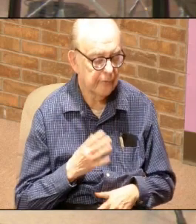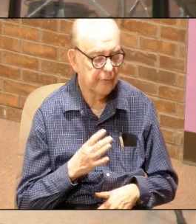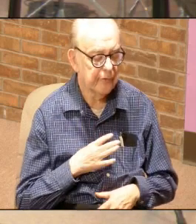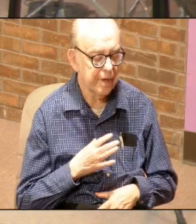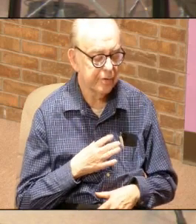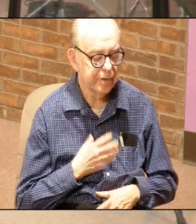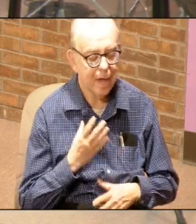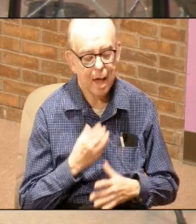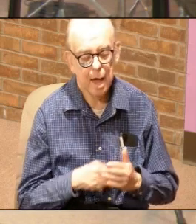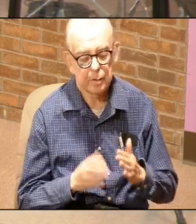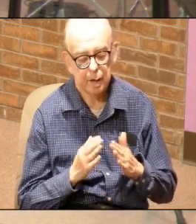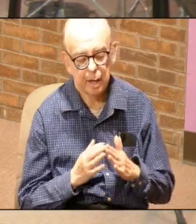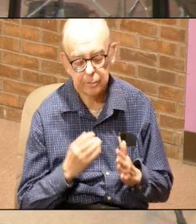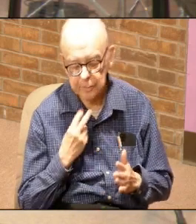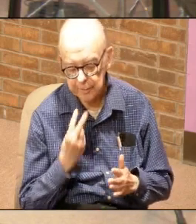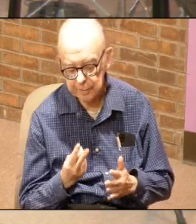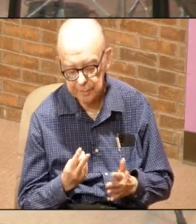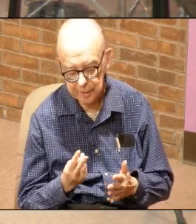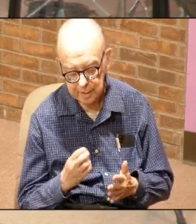was?